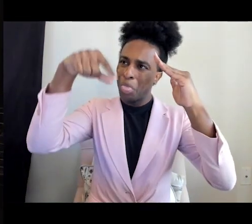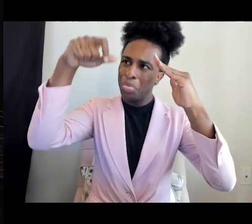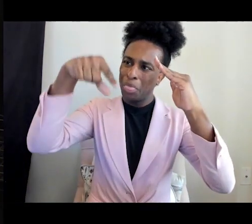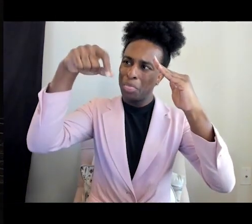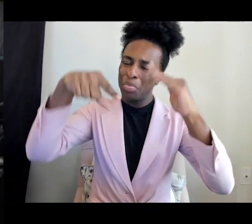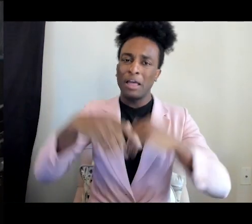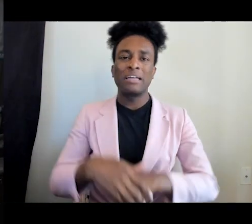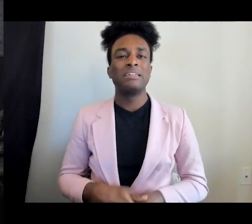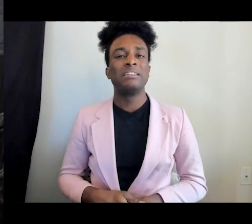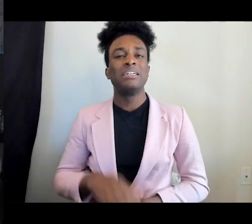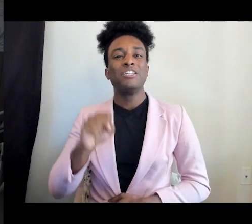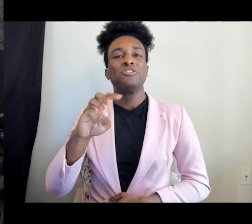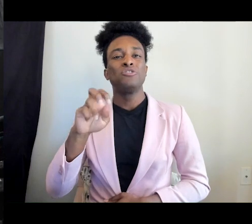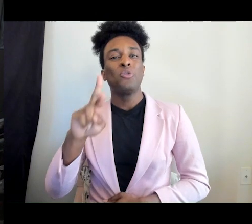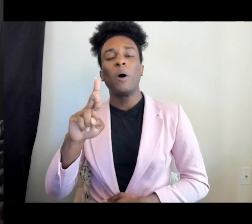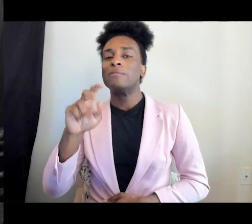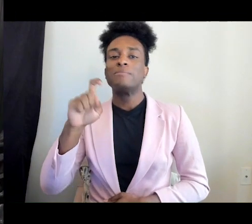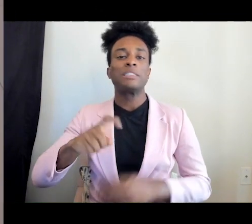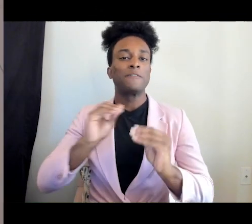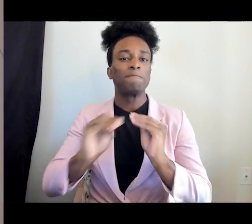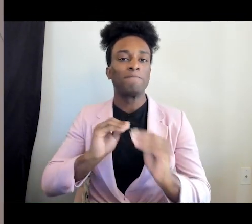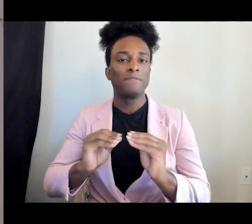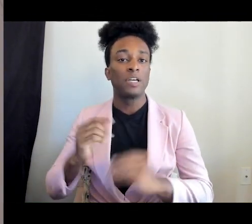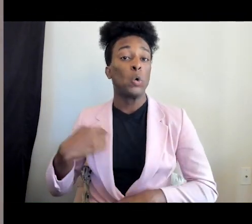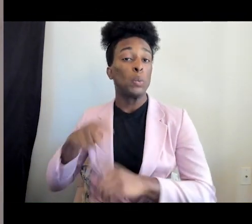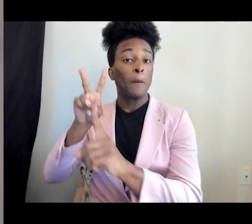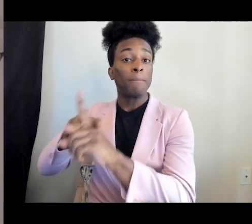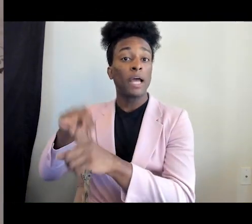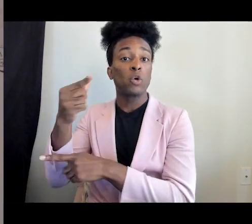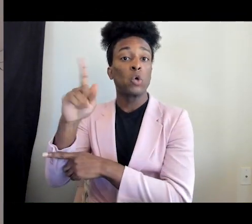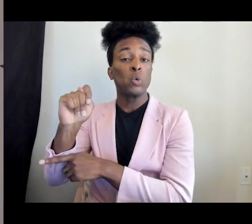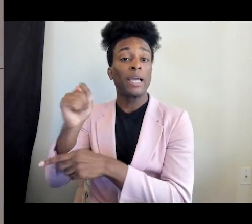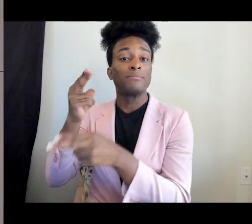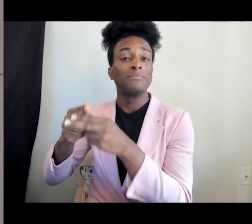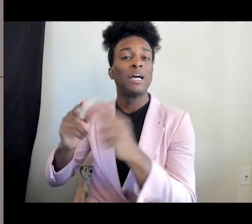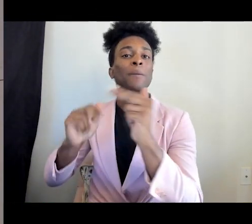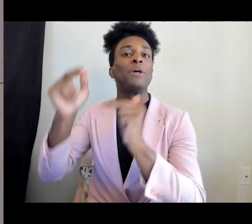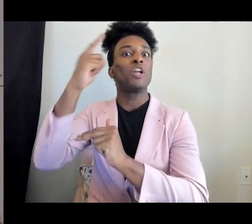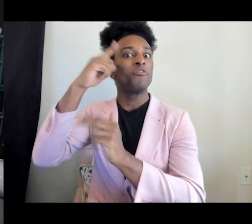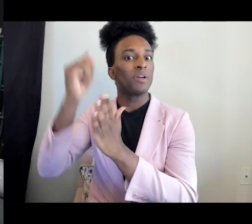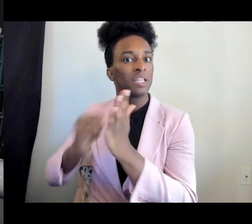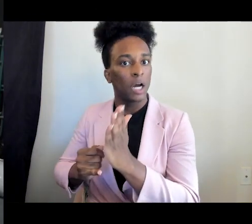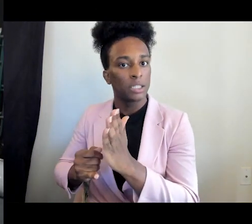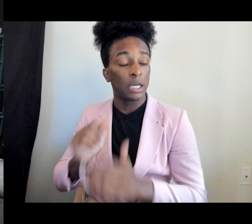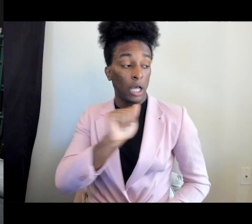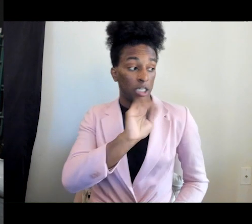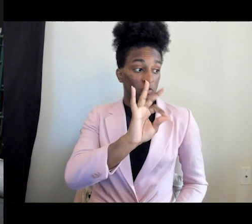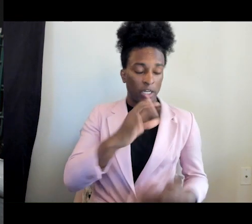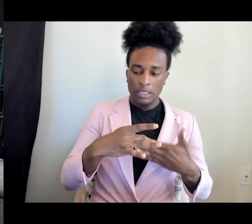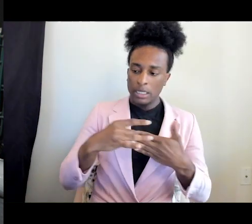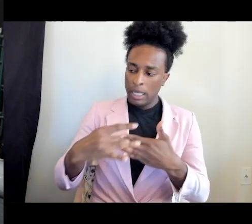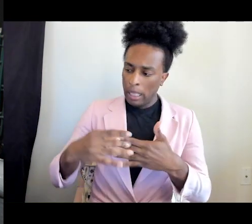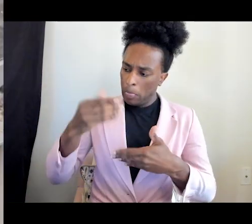was leaking and the sewer needed repair. We started applying to Building for the Arts. ArtsFund